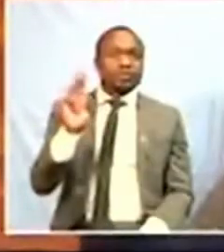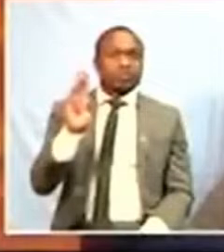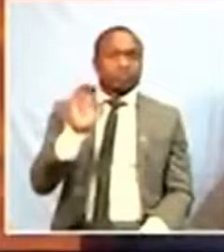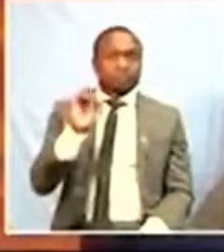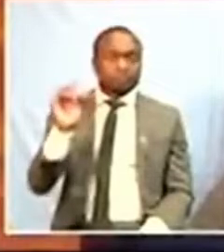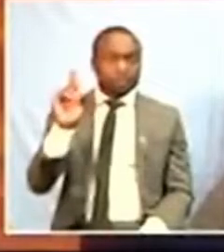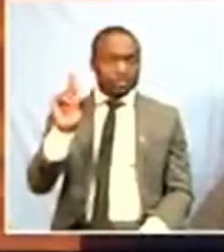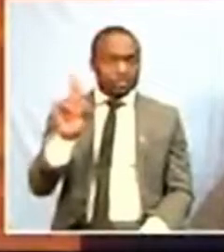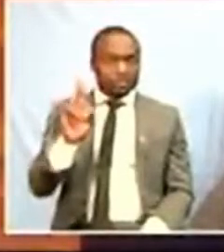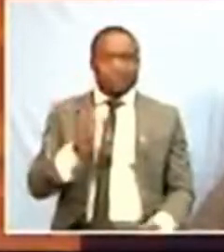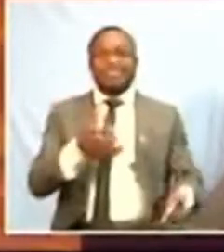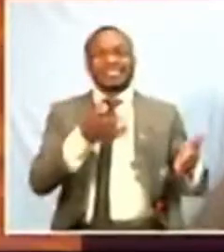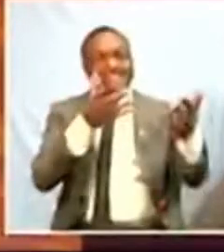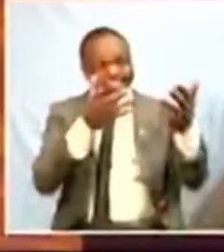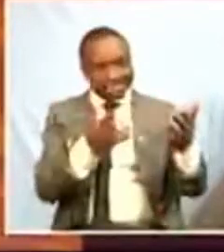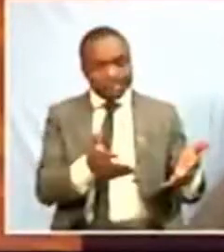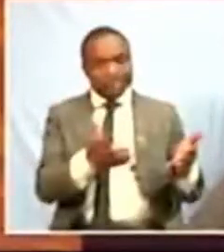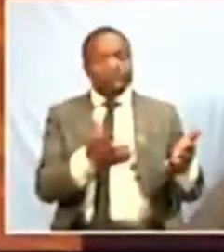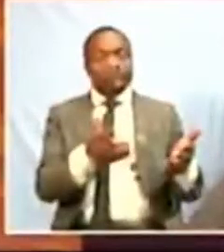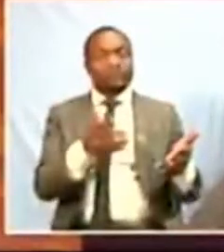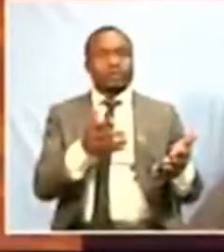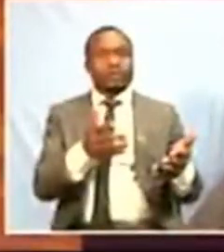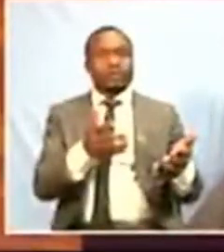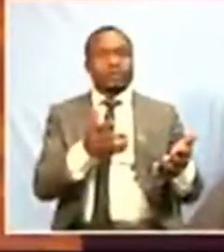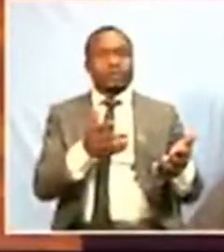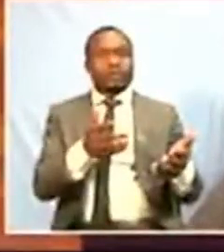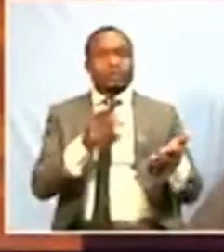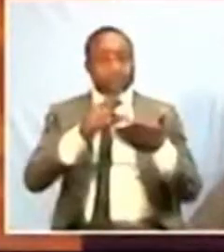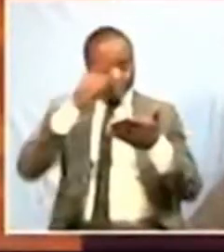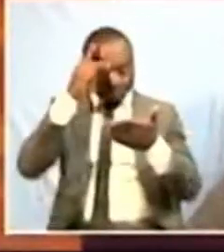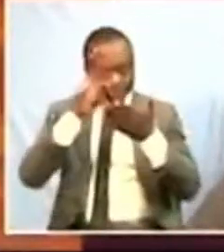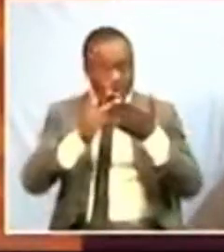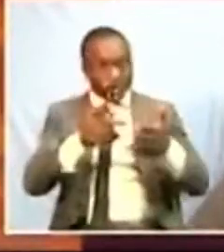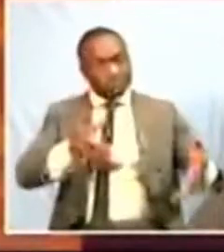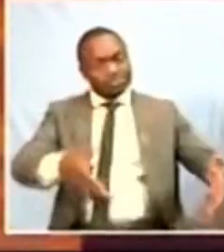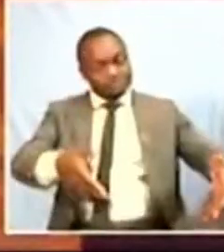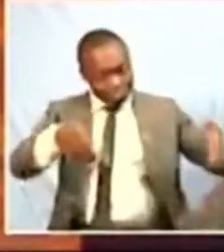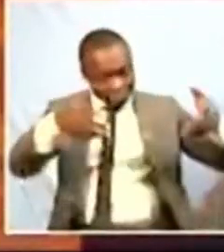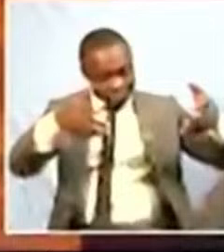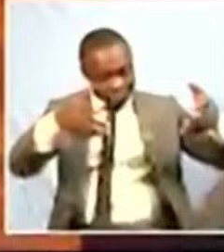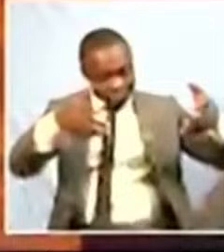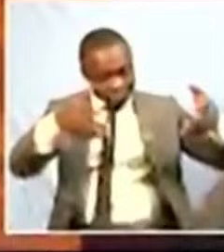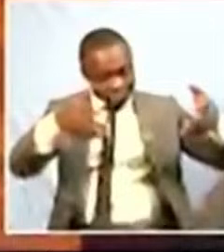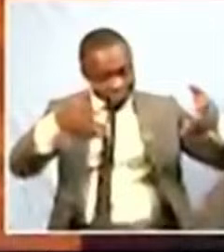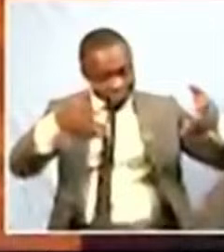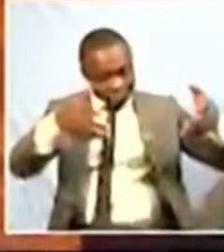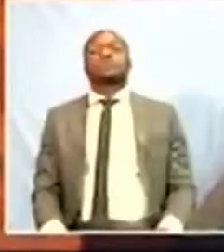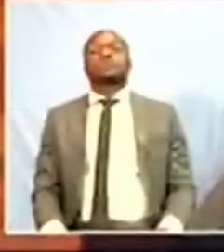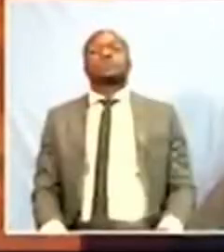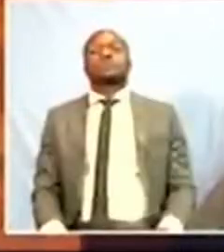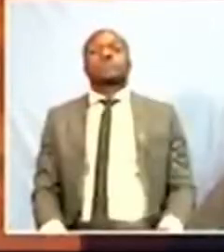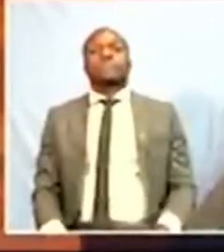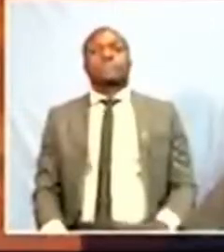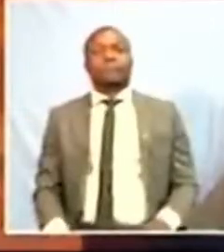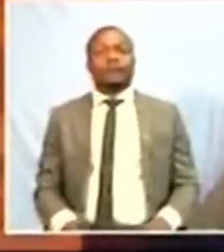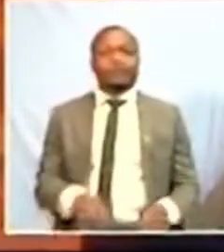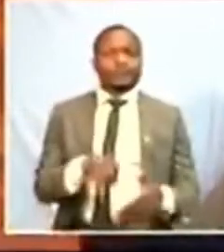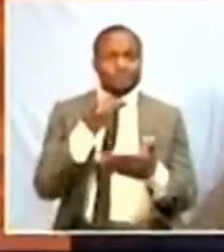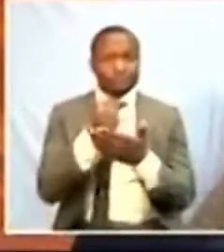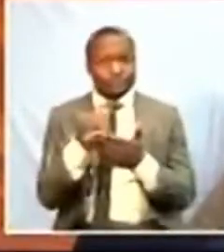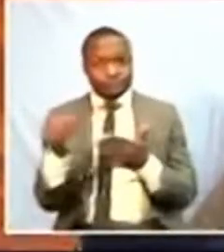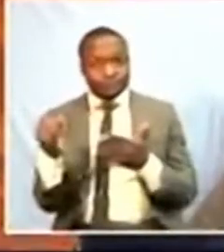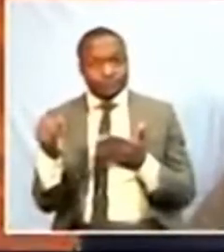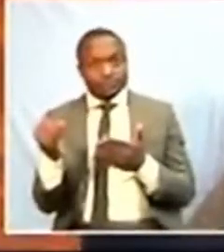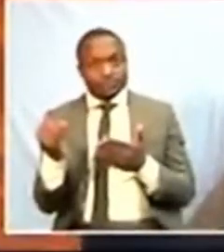it's very, very heavy, even for the learners to lift. So one we saw was that the issue of